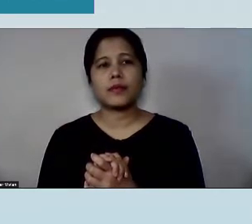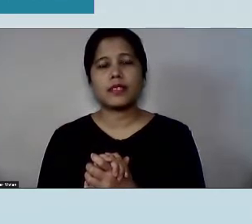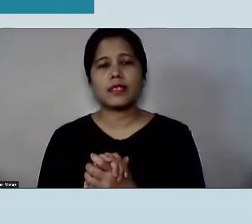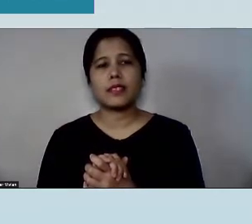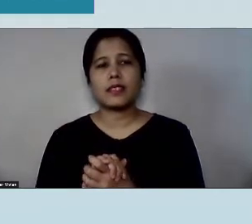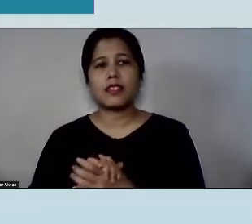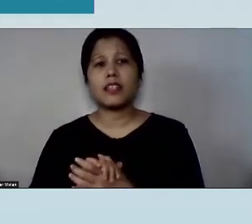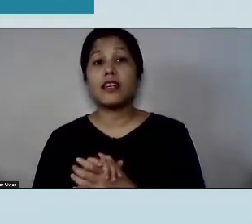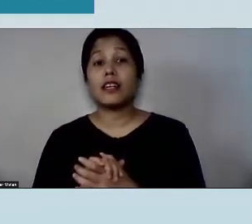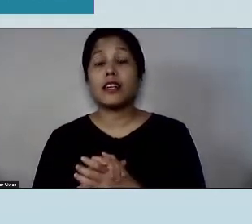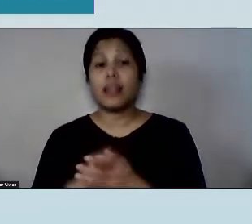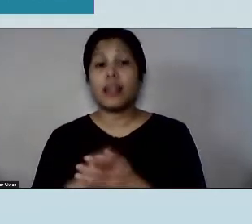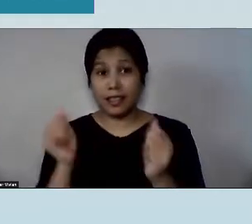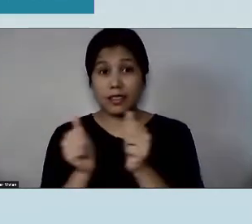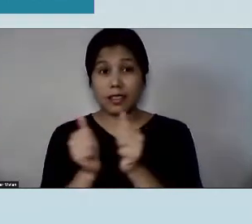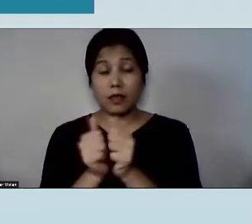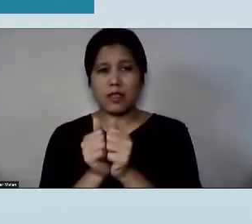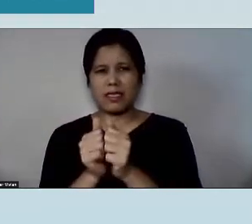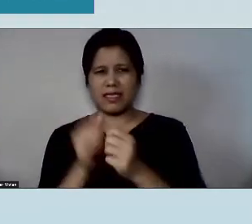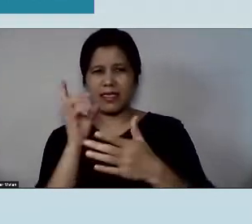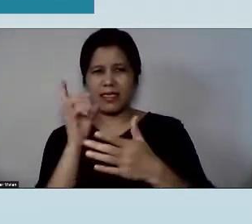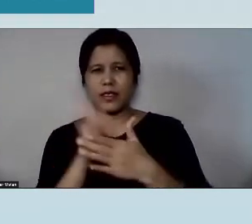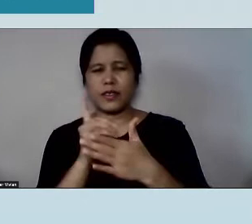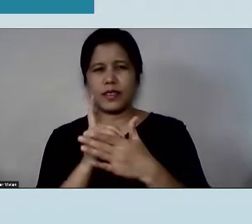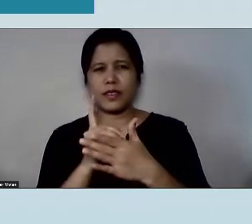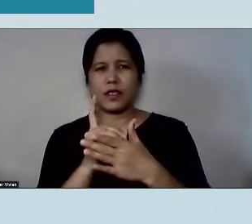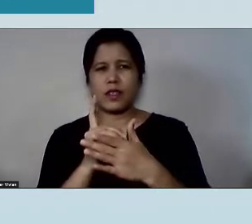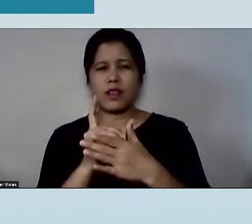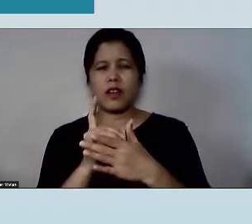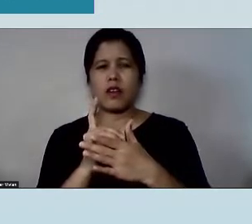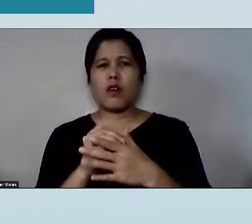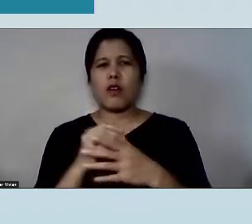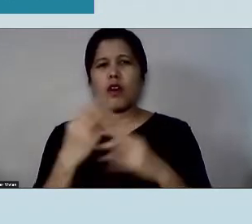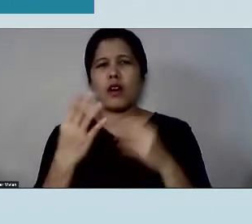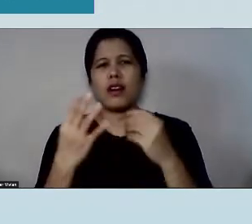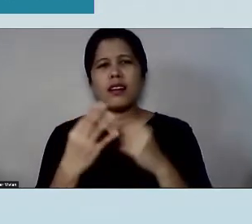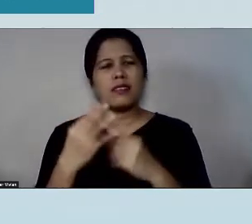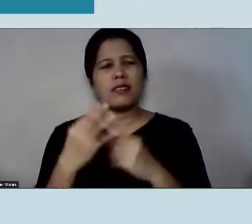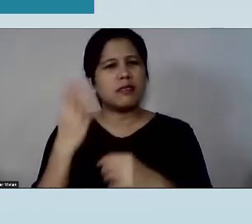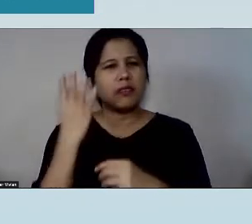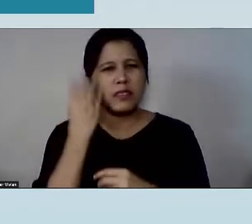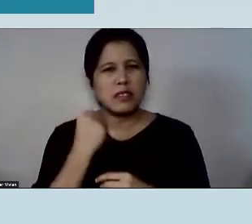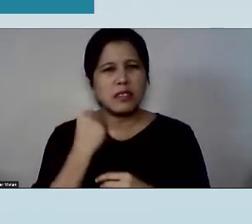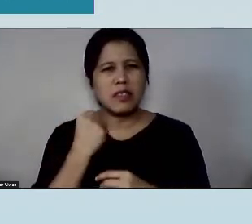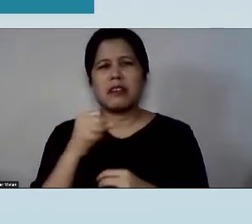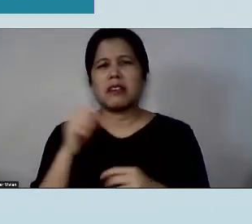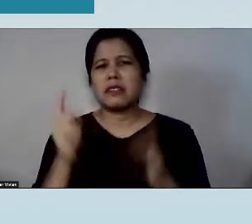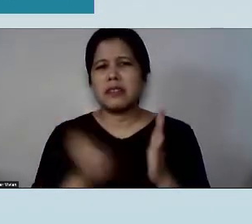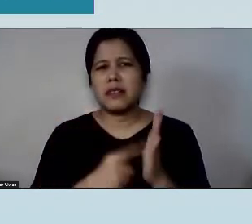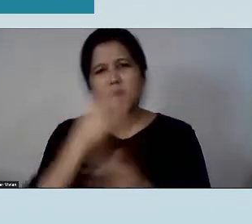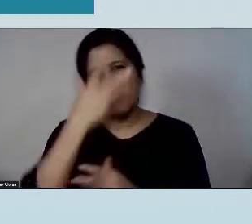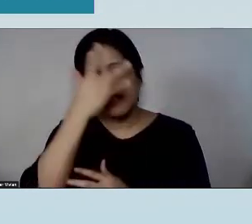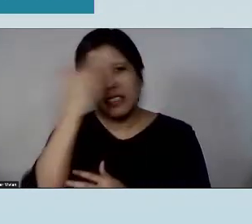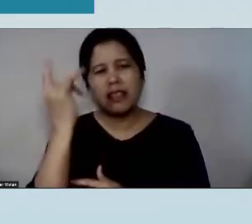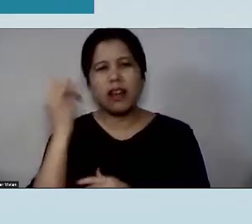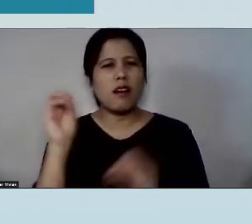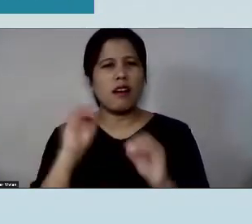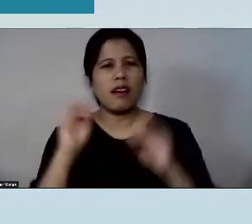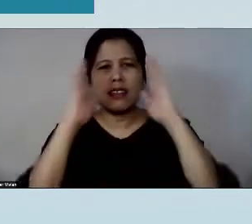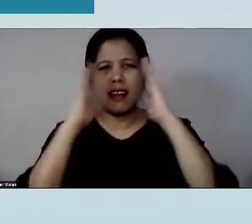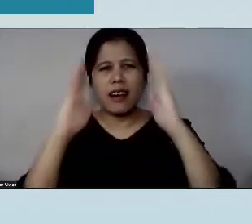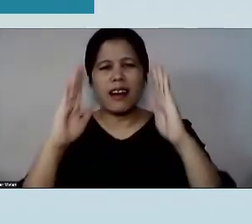These would include distractibility, poor impulse control, forgetfulness, inattention,